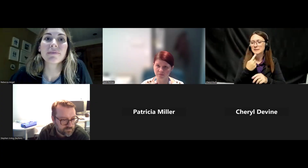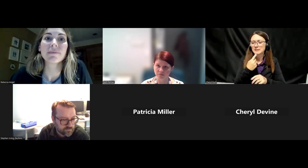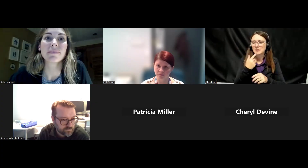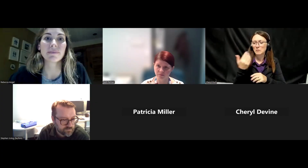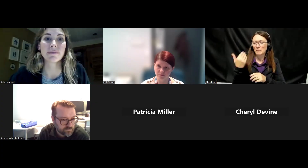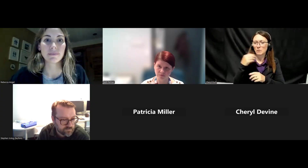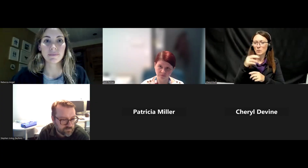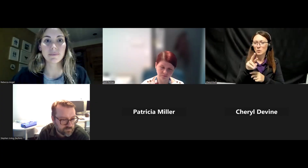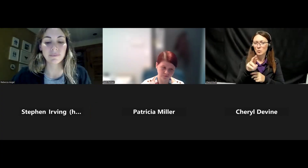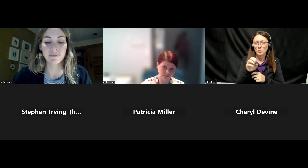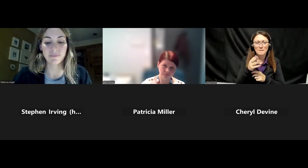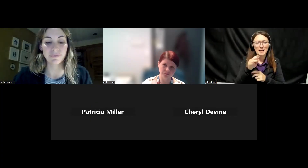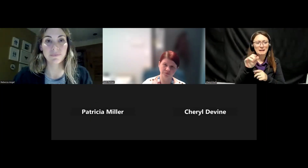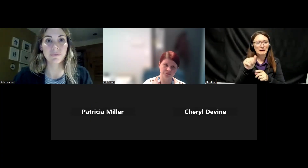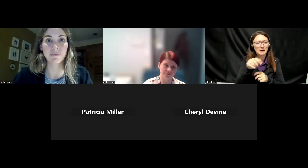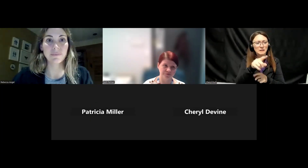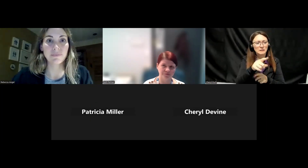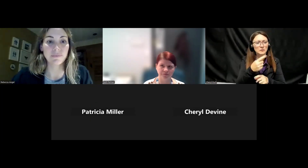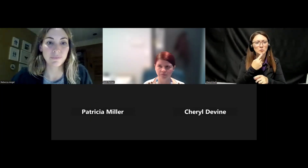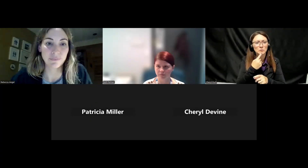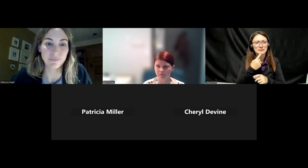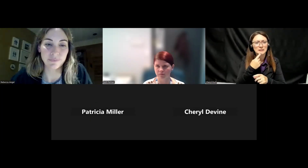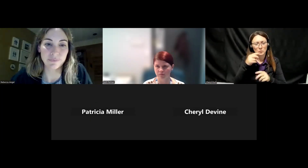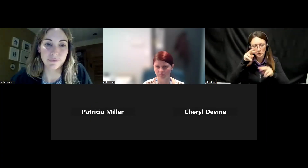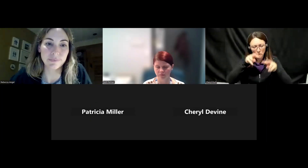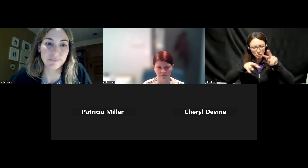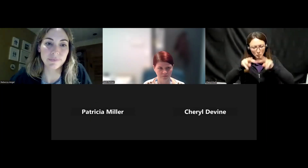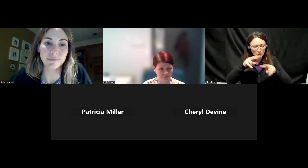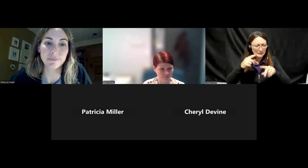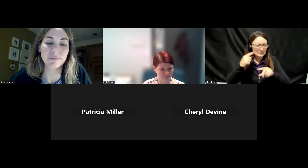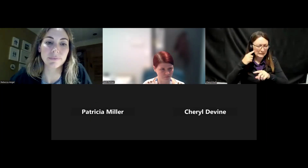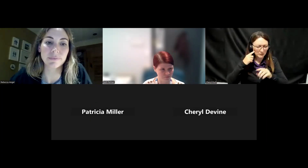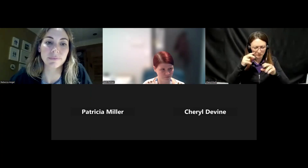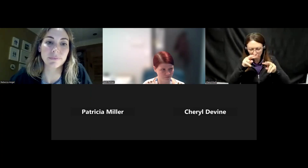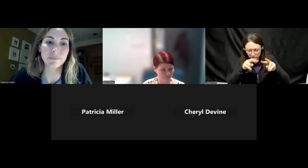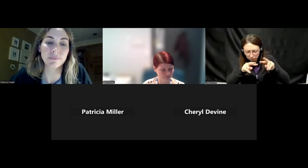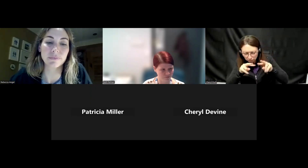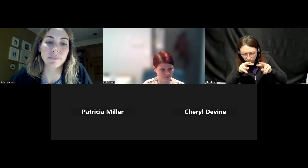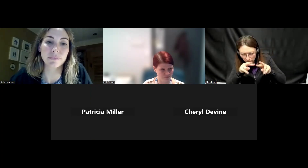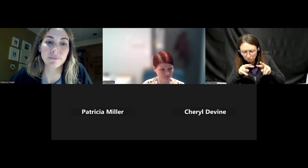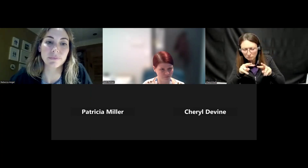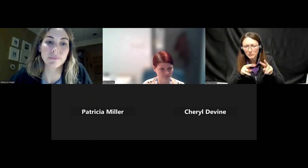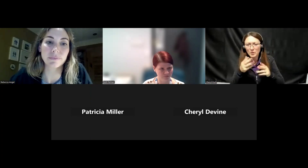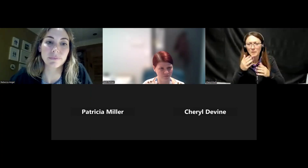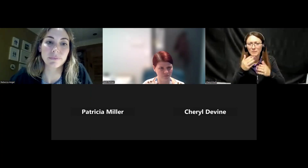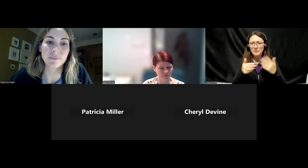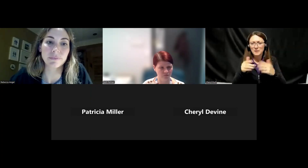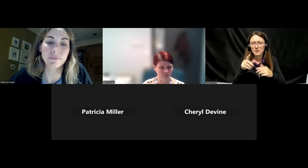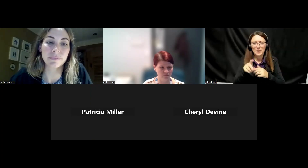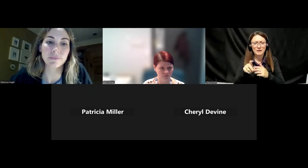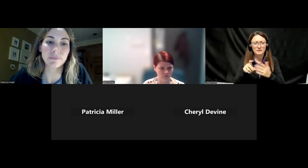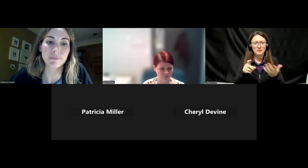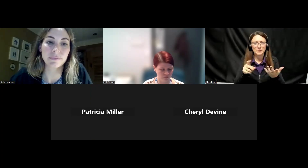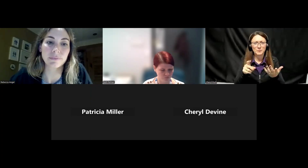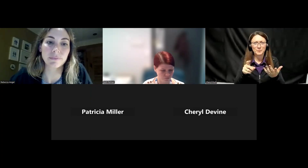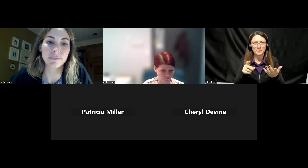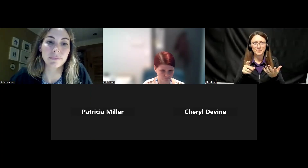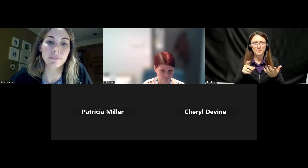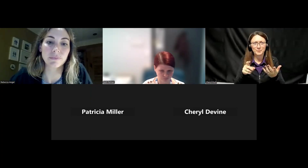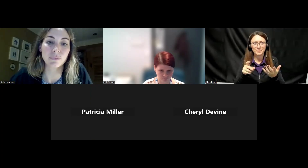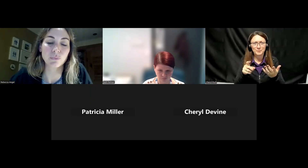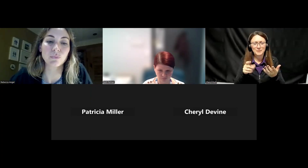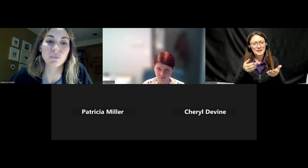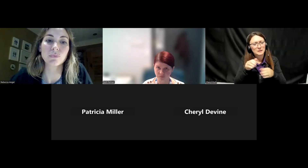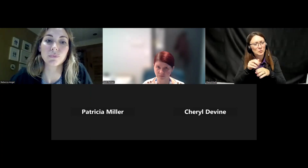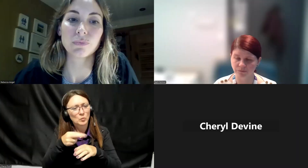that when you're looking into the ear, sometimes you might have to go and ask, send us off to some